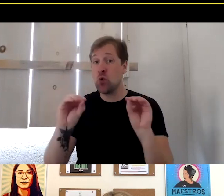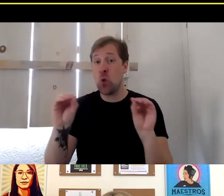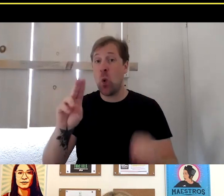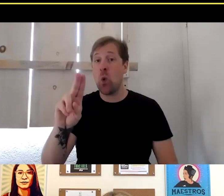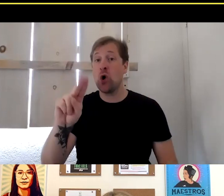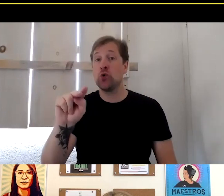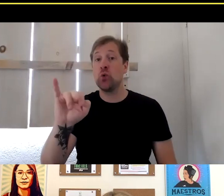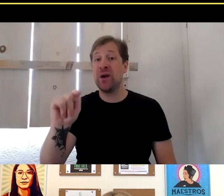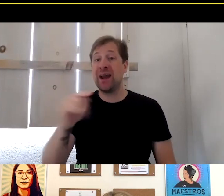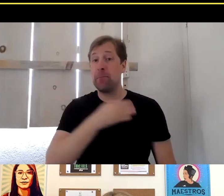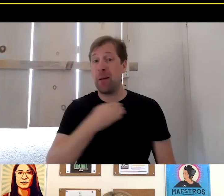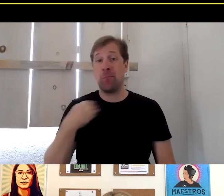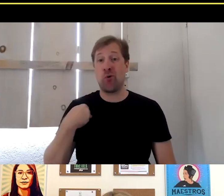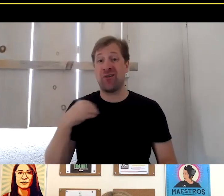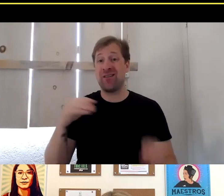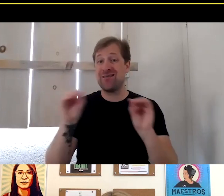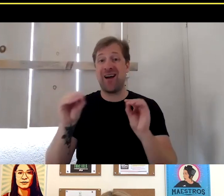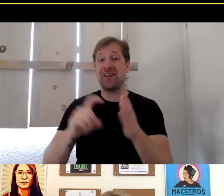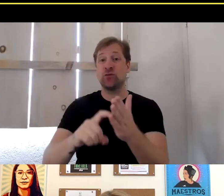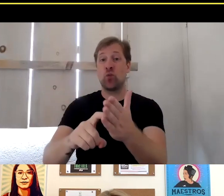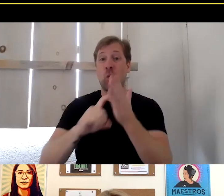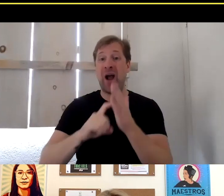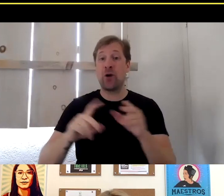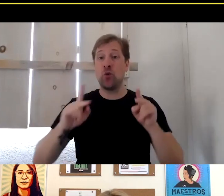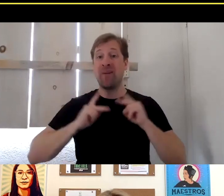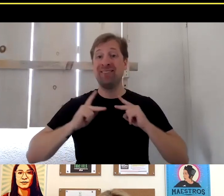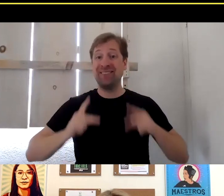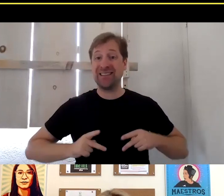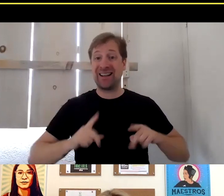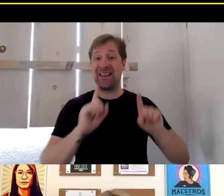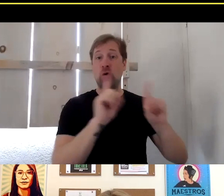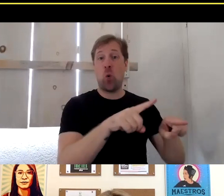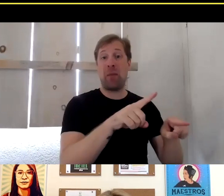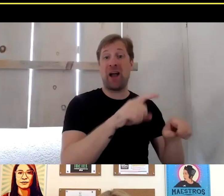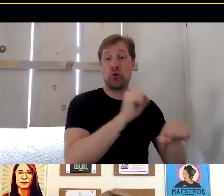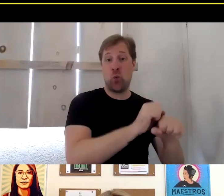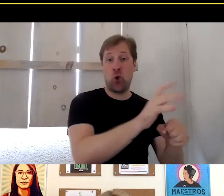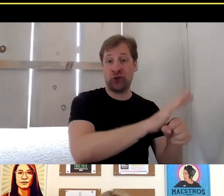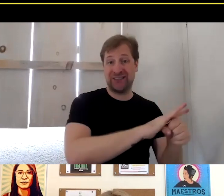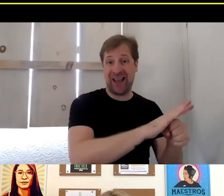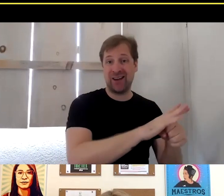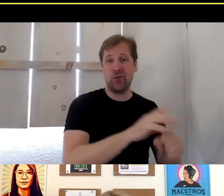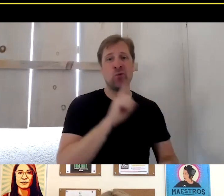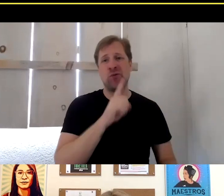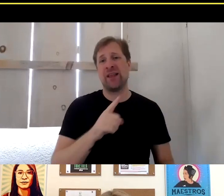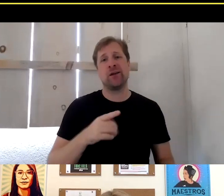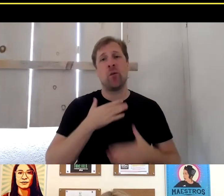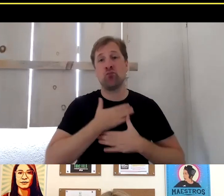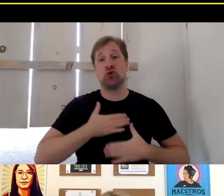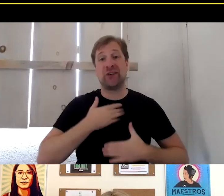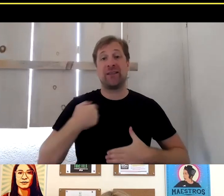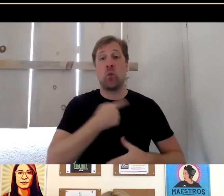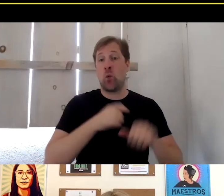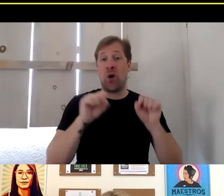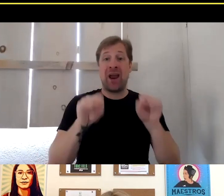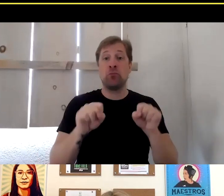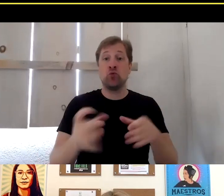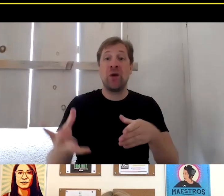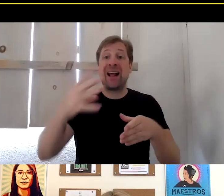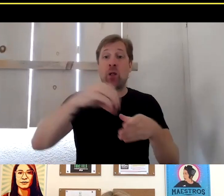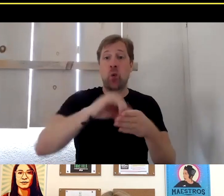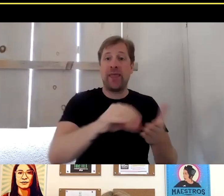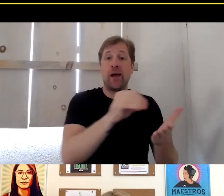is required to physically return to work. We are really thankful that we were able to include